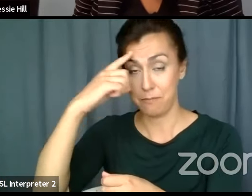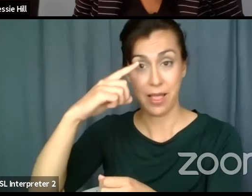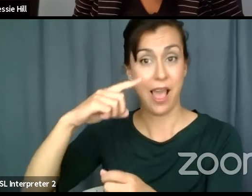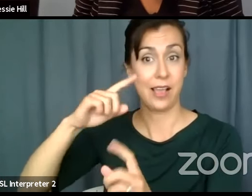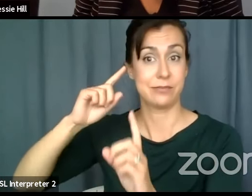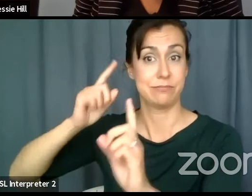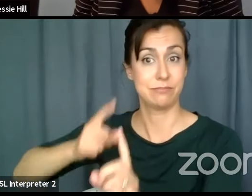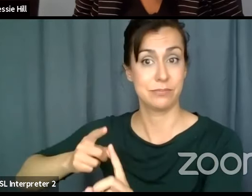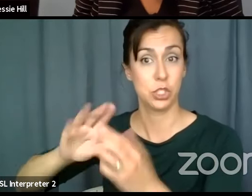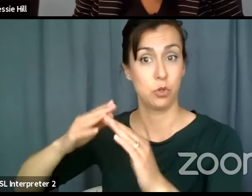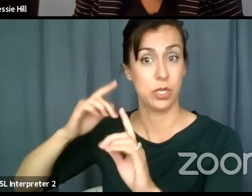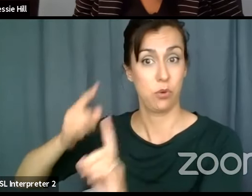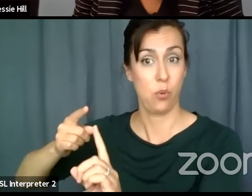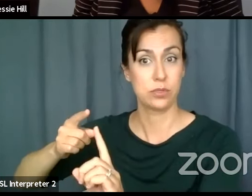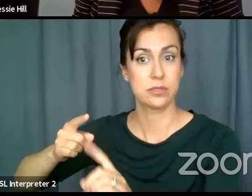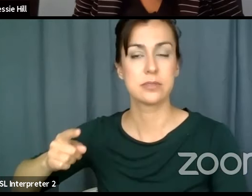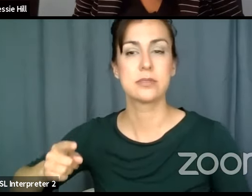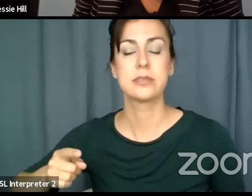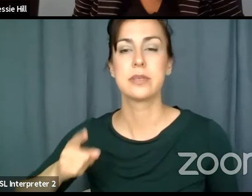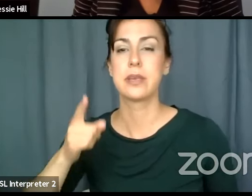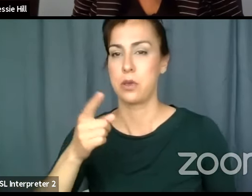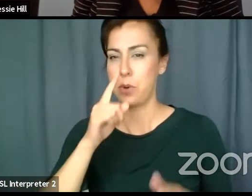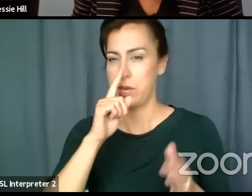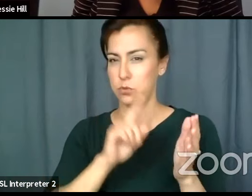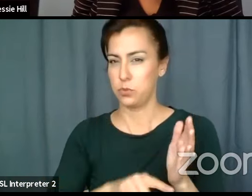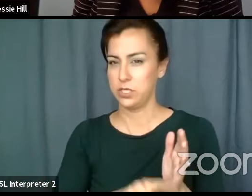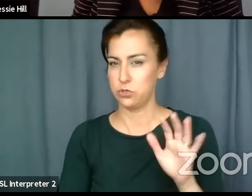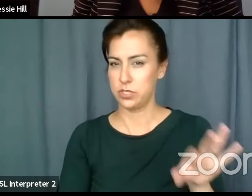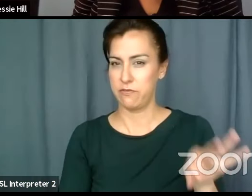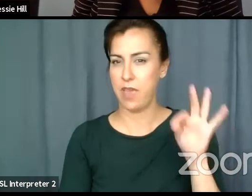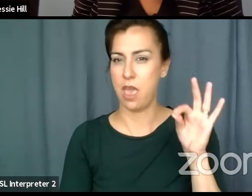example, research was done